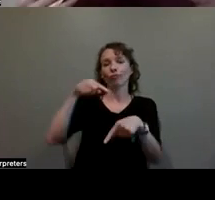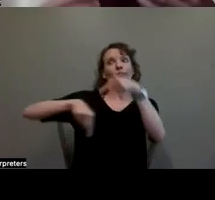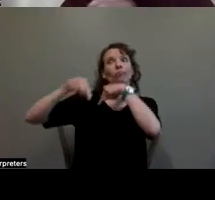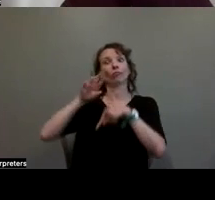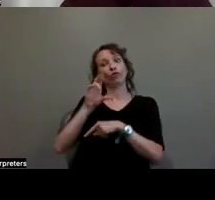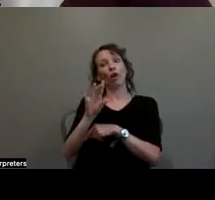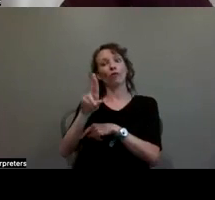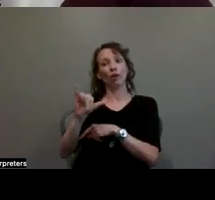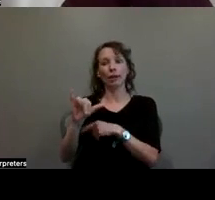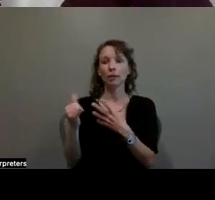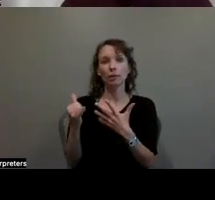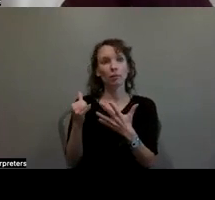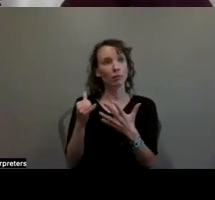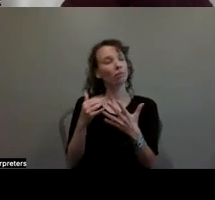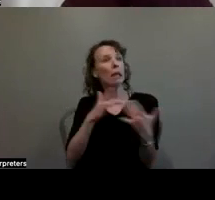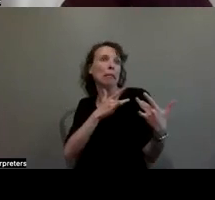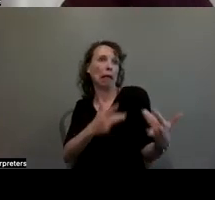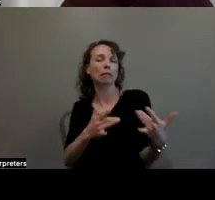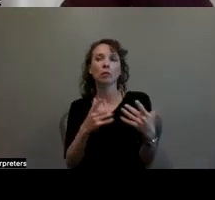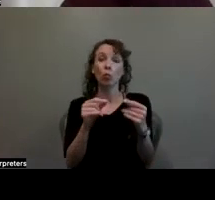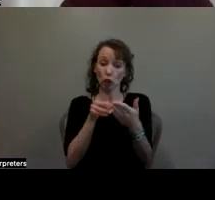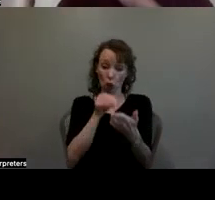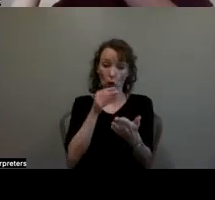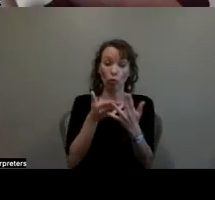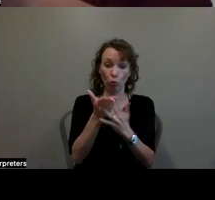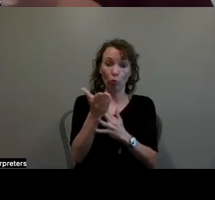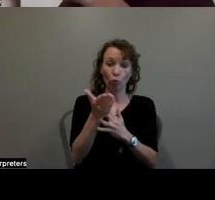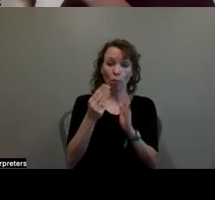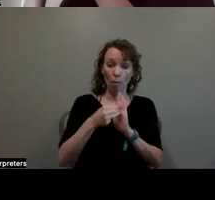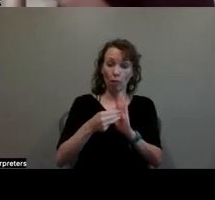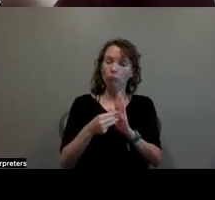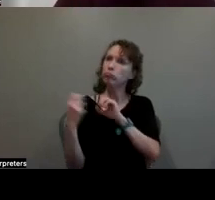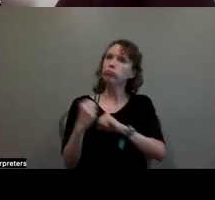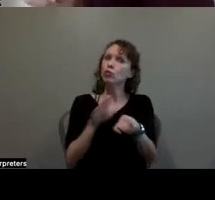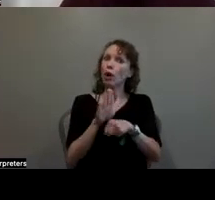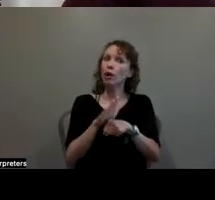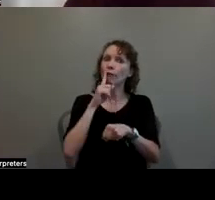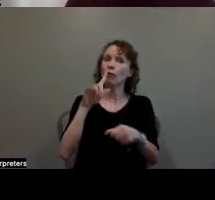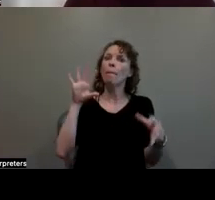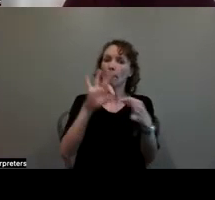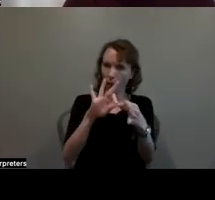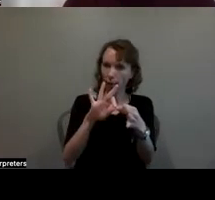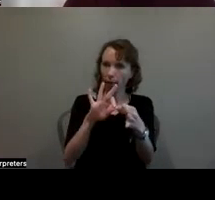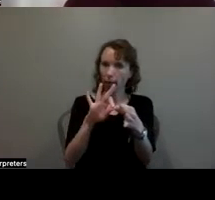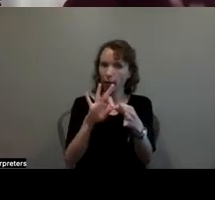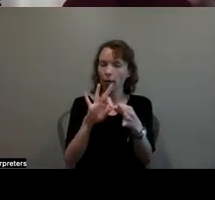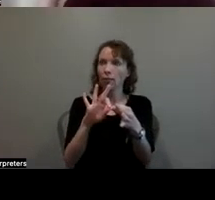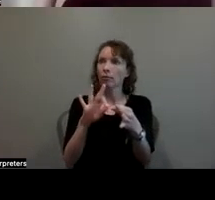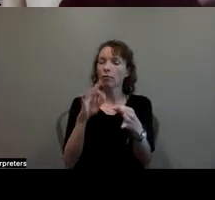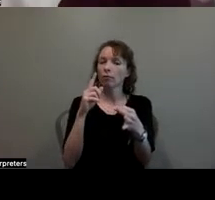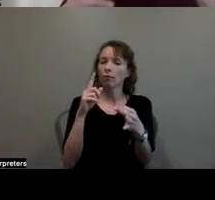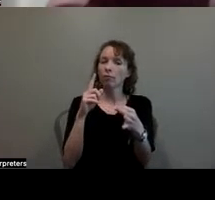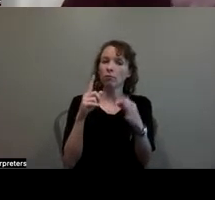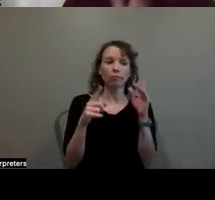likelihoods that are learned by the language model are a strong enough prior for binding to hemagglutinin. So we